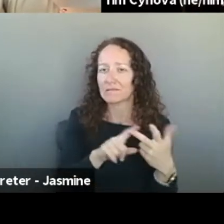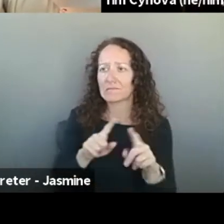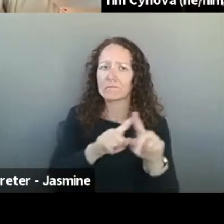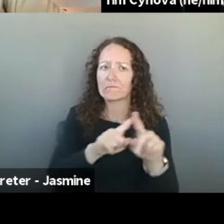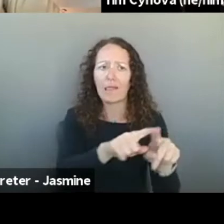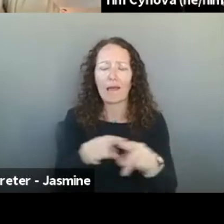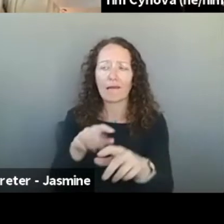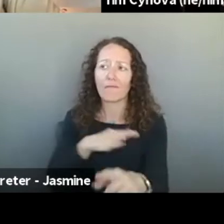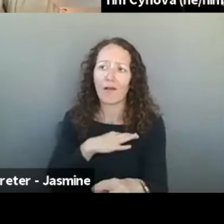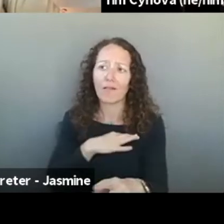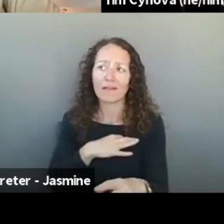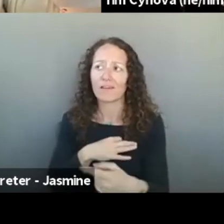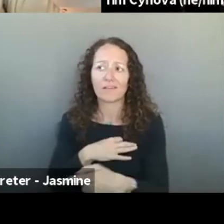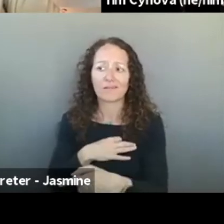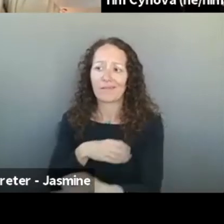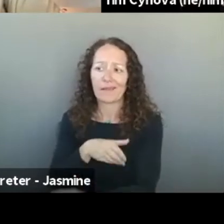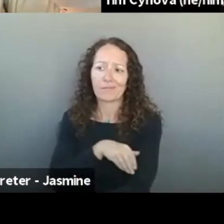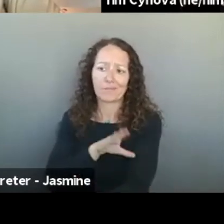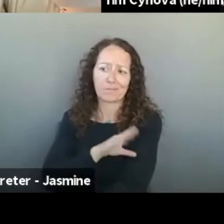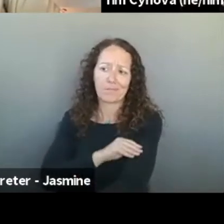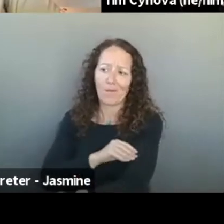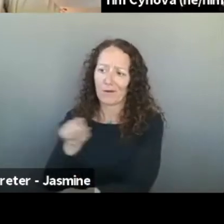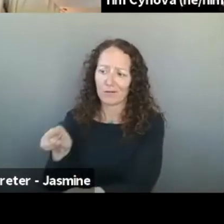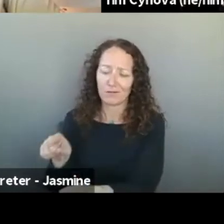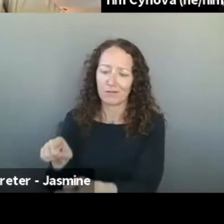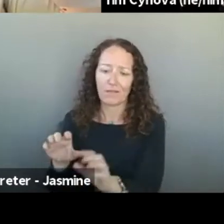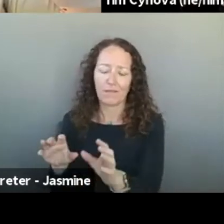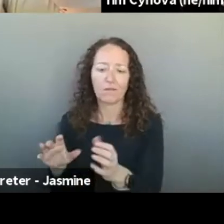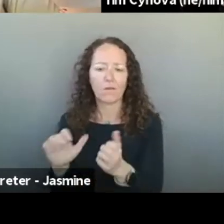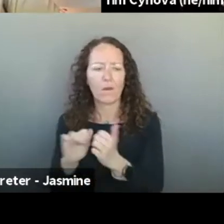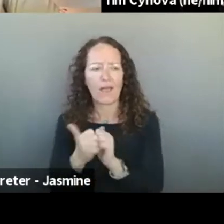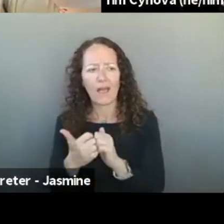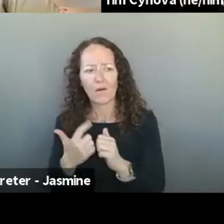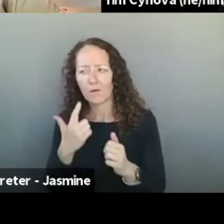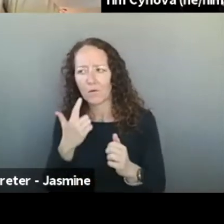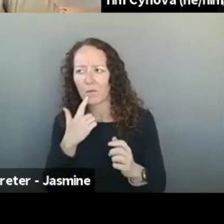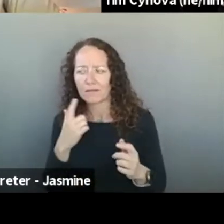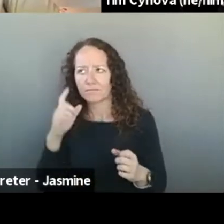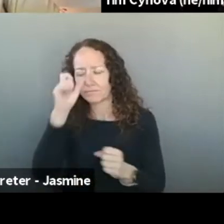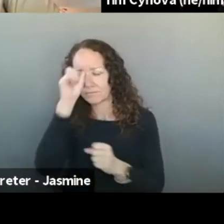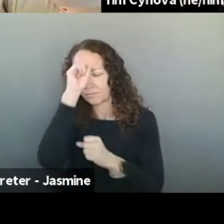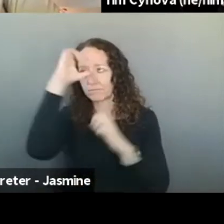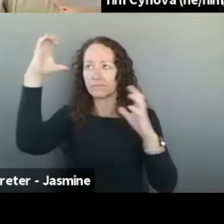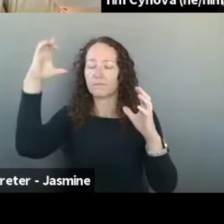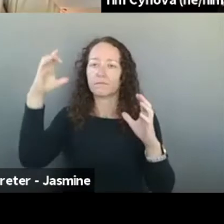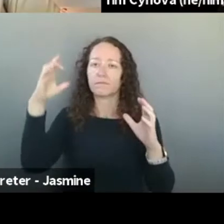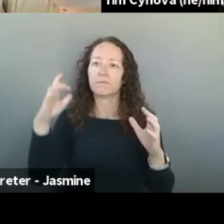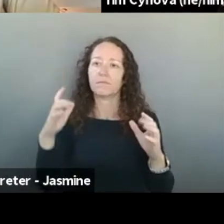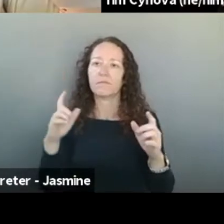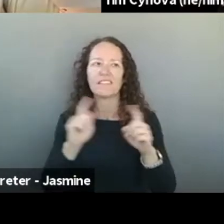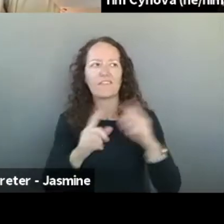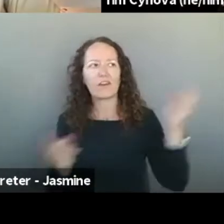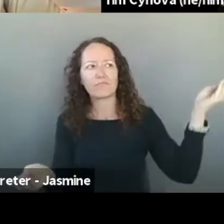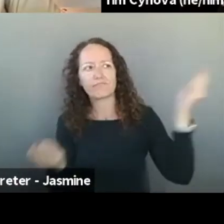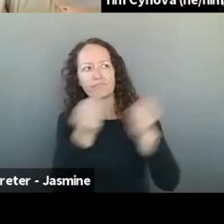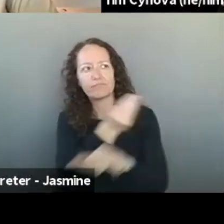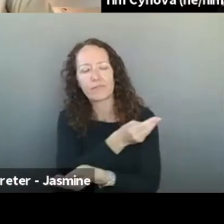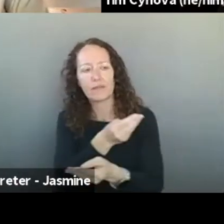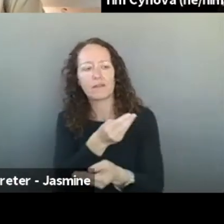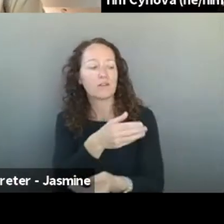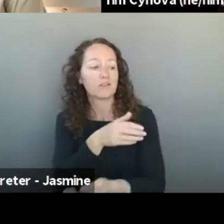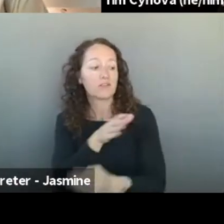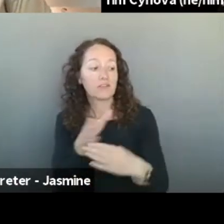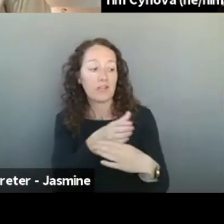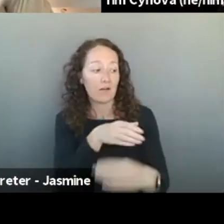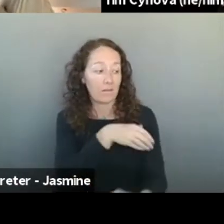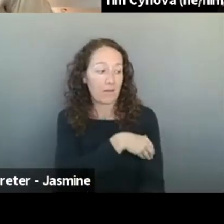can model new and different interorganizational and cross-field power sharing to help break down this organizational reliance